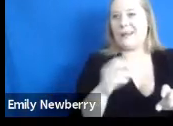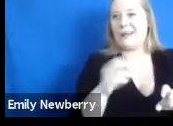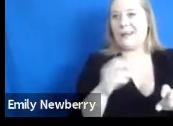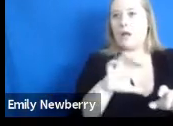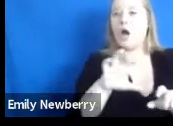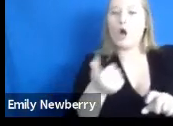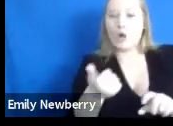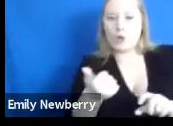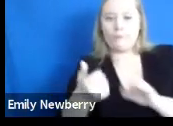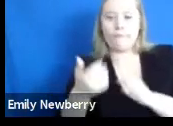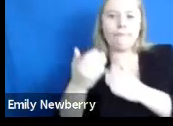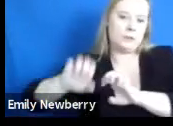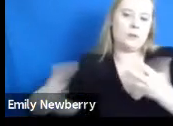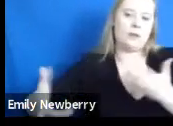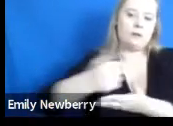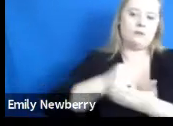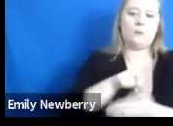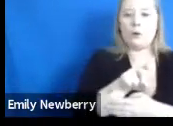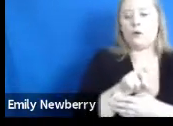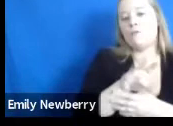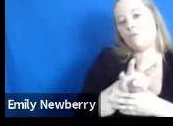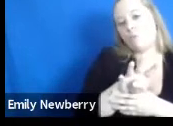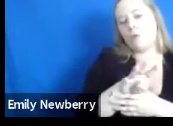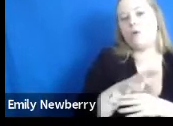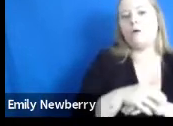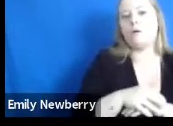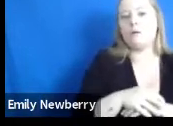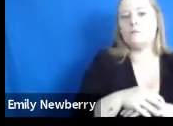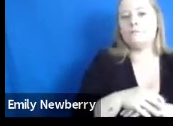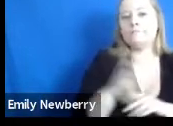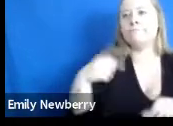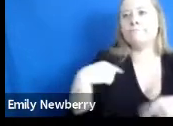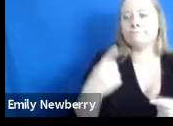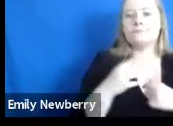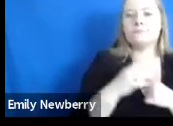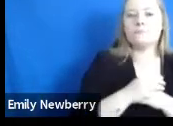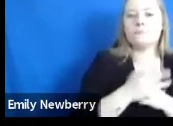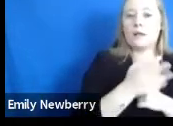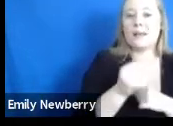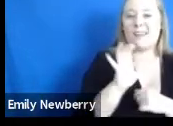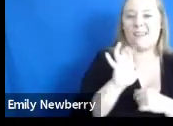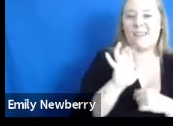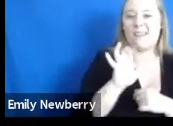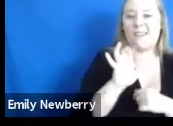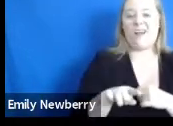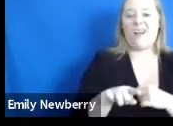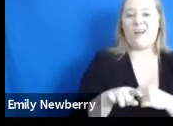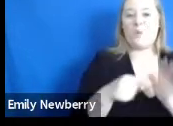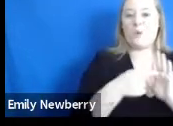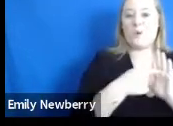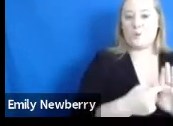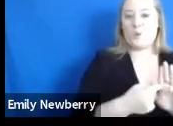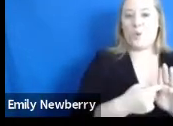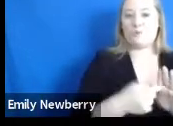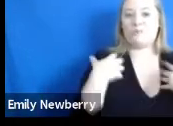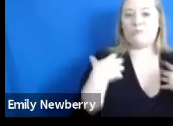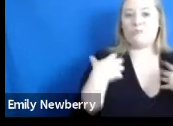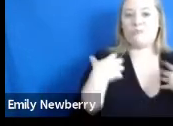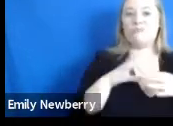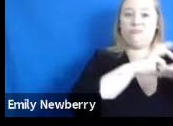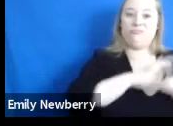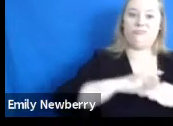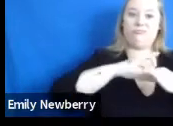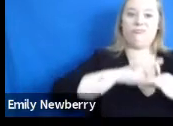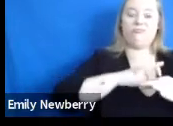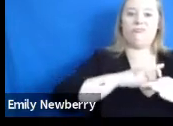collected 104 points during the period. And for 104 points, we found strong correlation coefficient